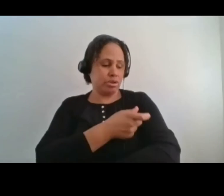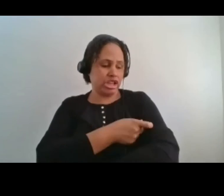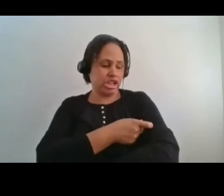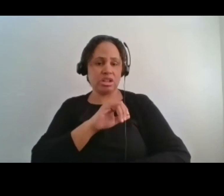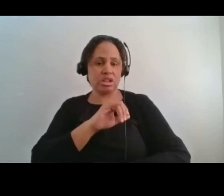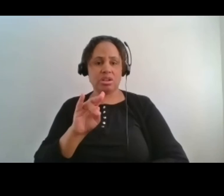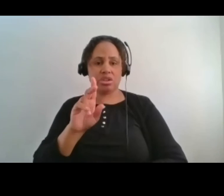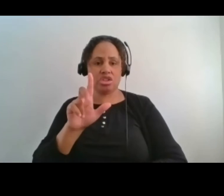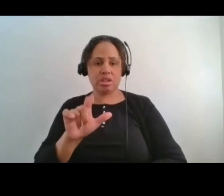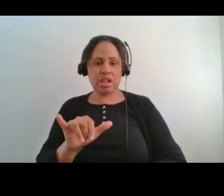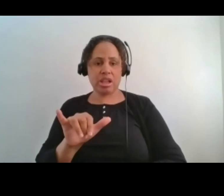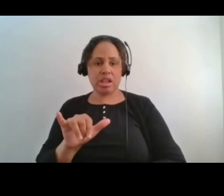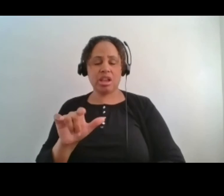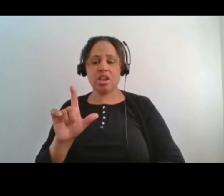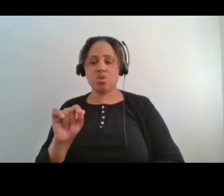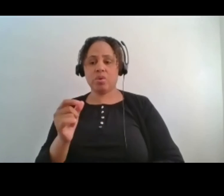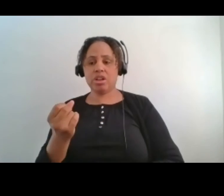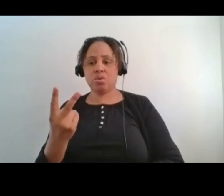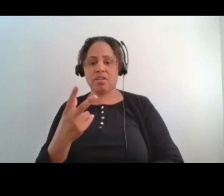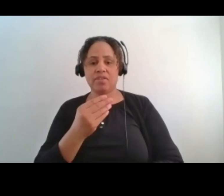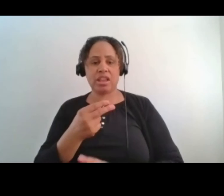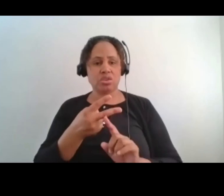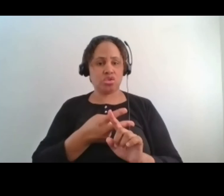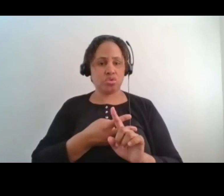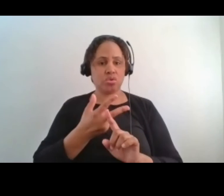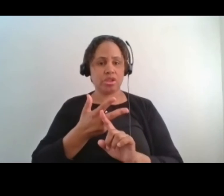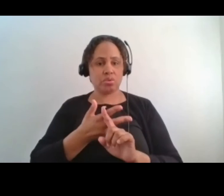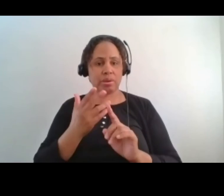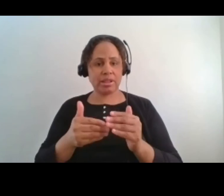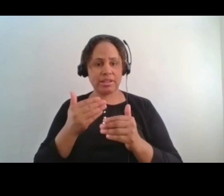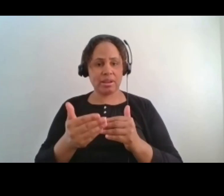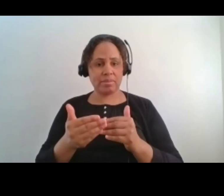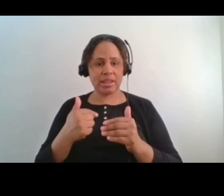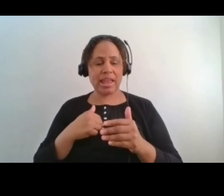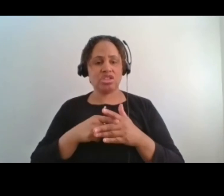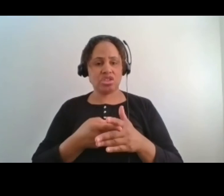and 2-3 months after, I had started doing hemodialysis at home.